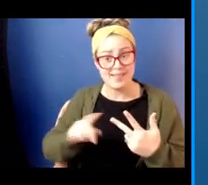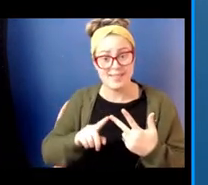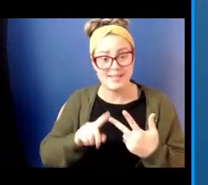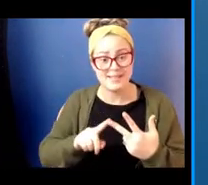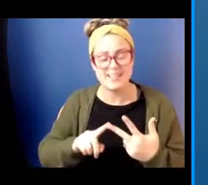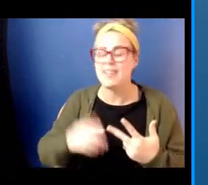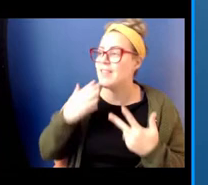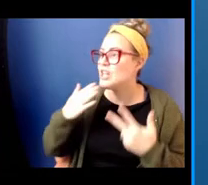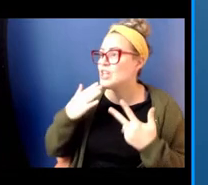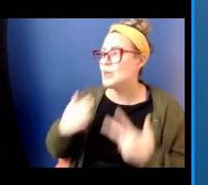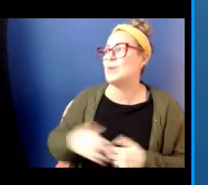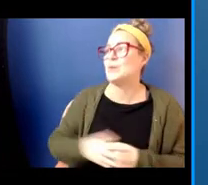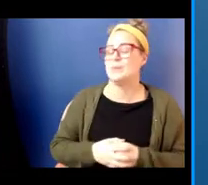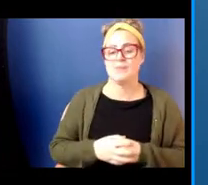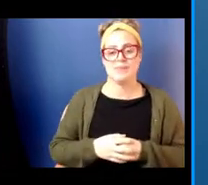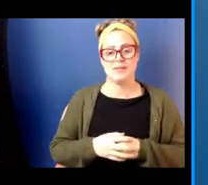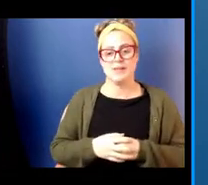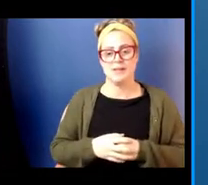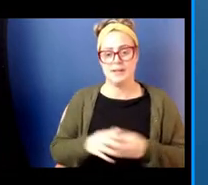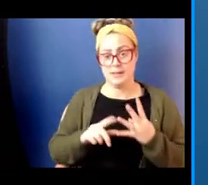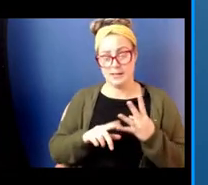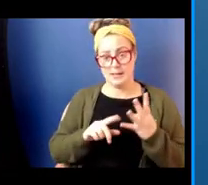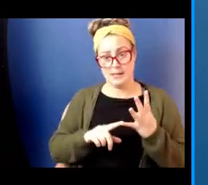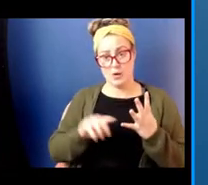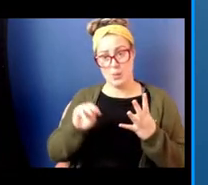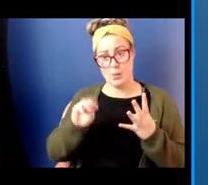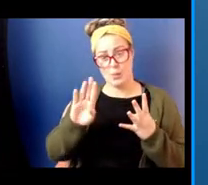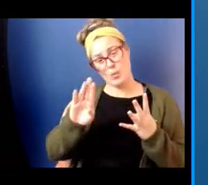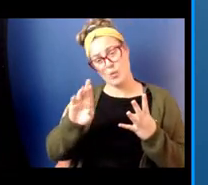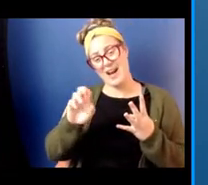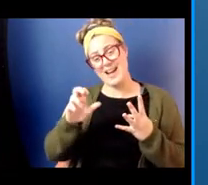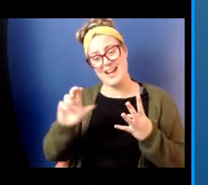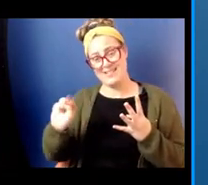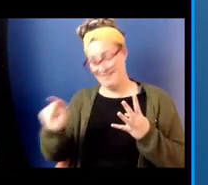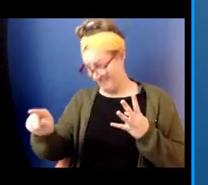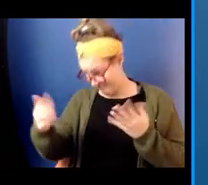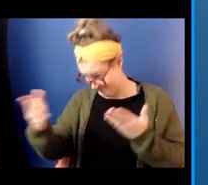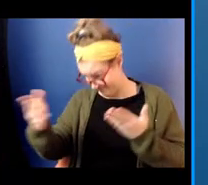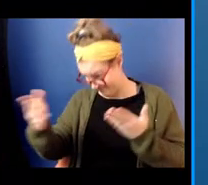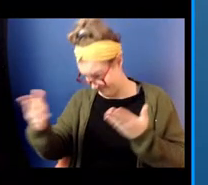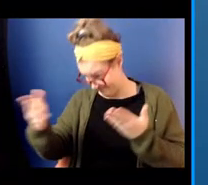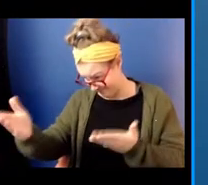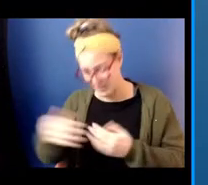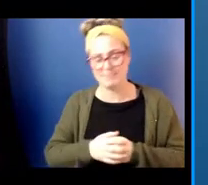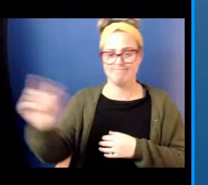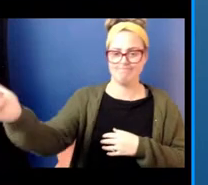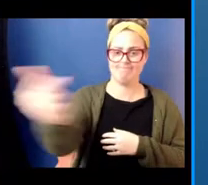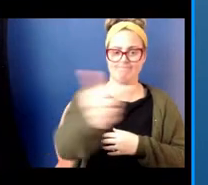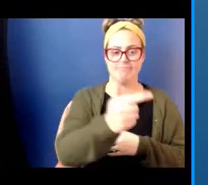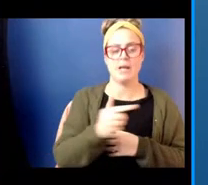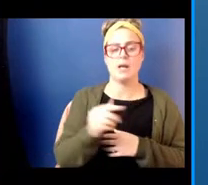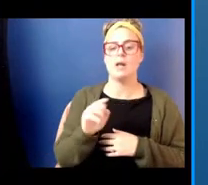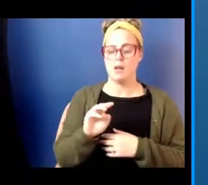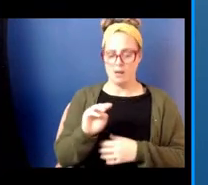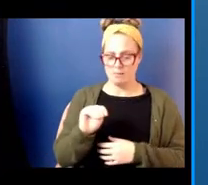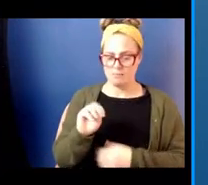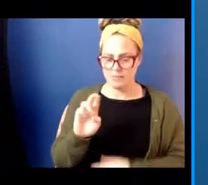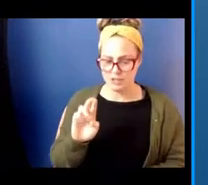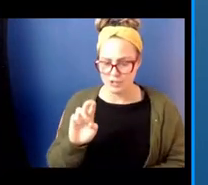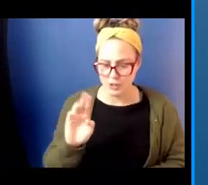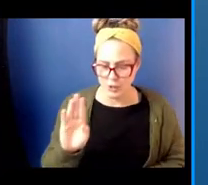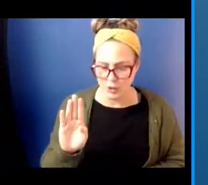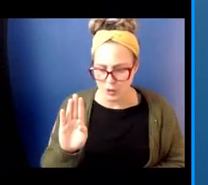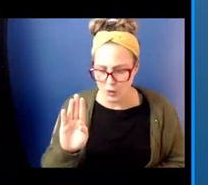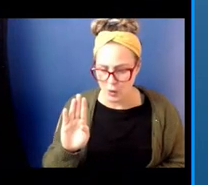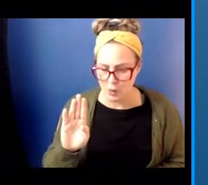Mr Brennan present Mr Burgos has given his proxy to Mr